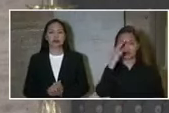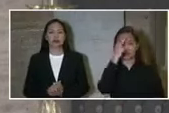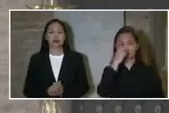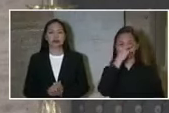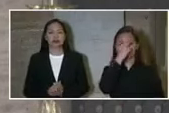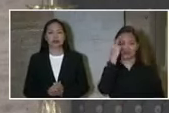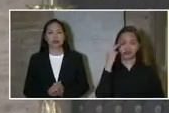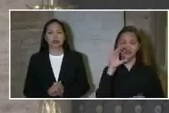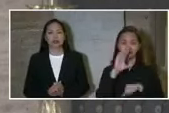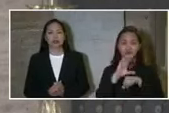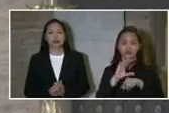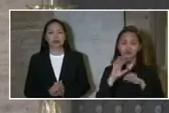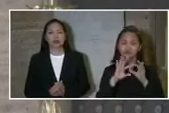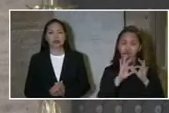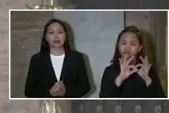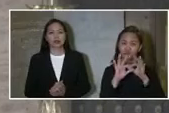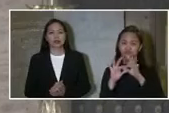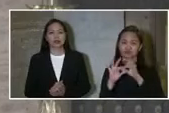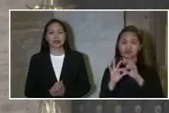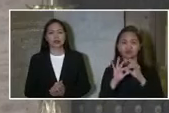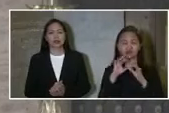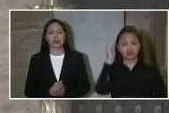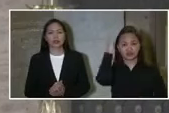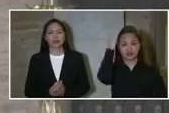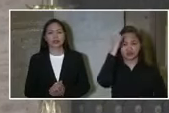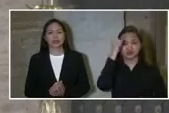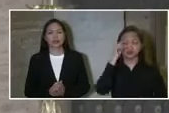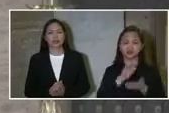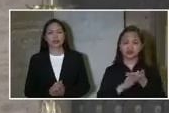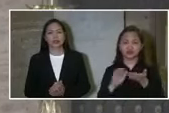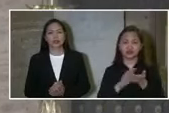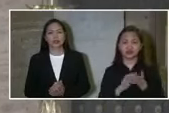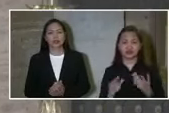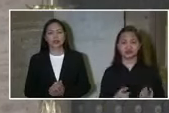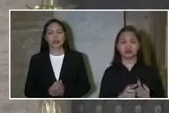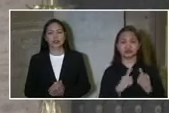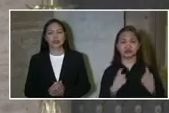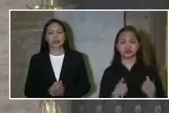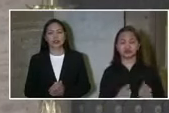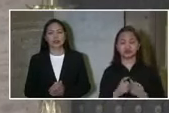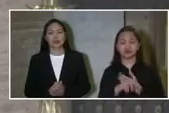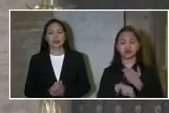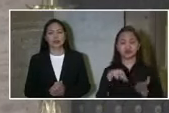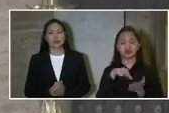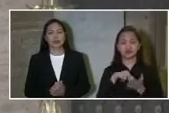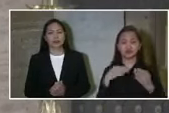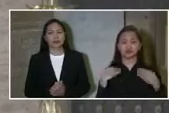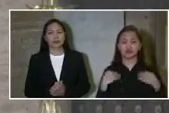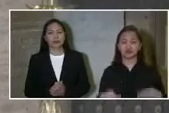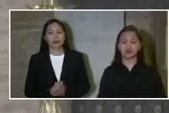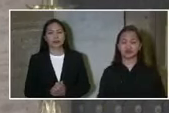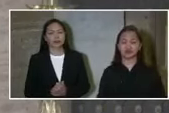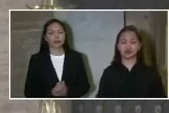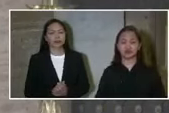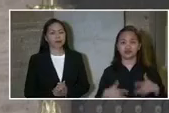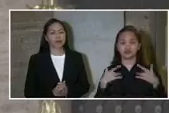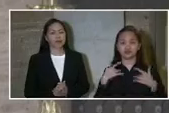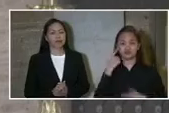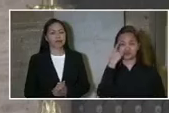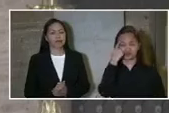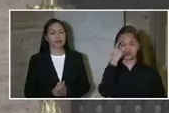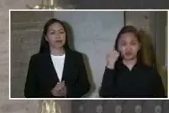Holy Catholic Church, the communion of saints, the forgiveness of sins, the resurrection of the body, and